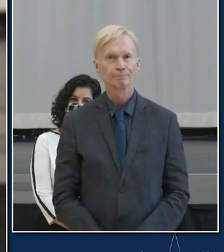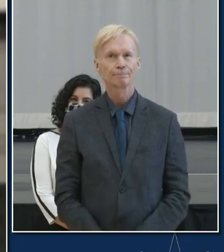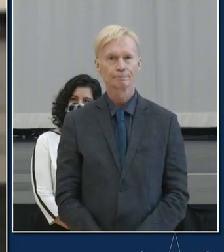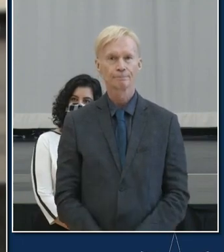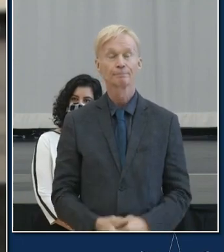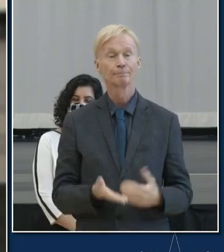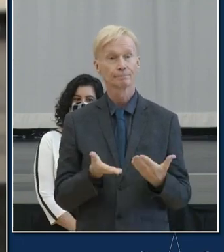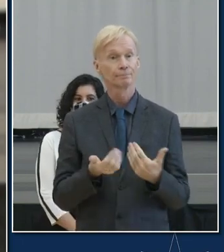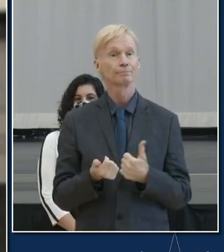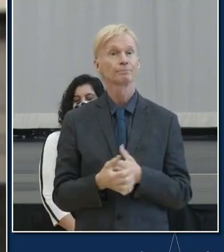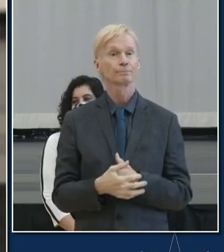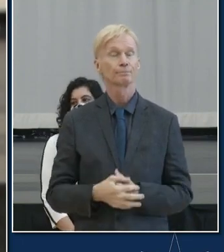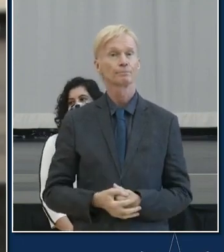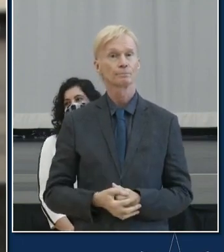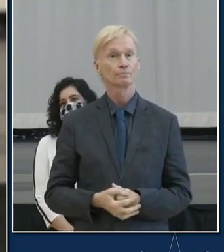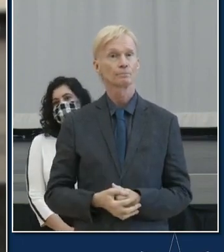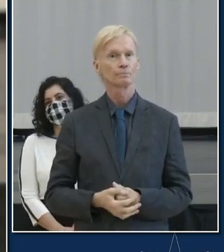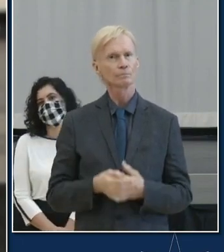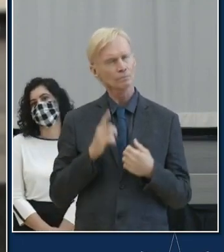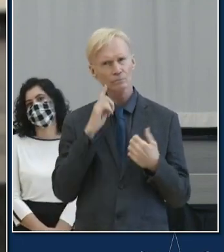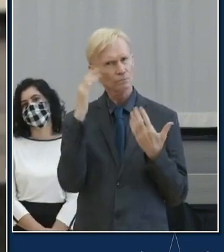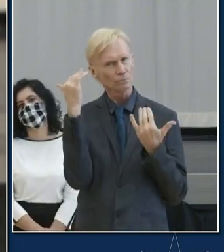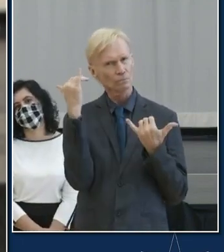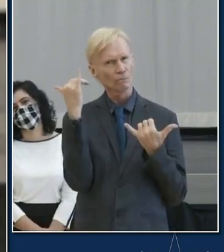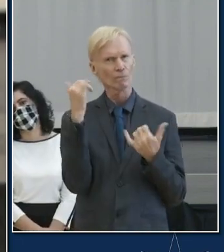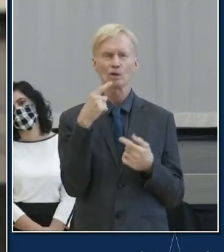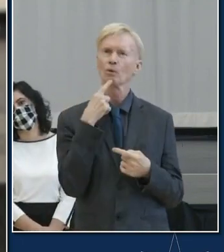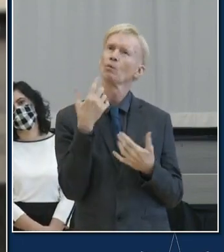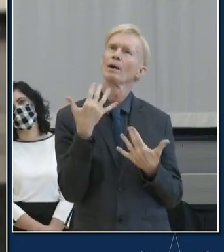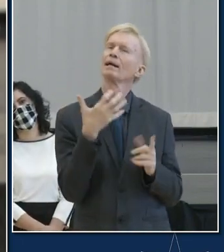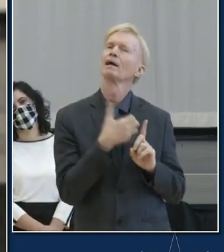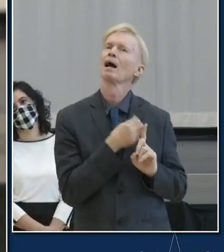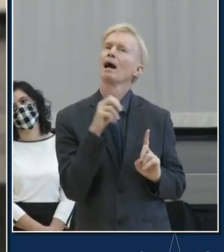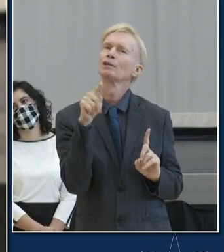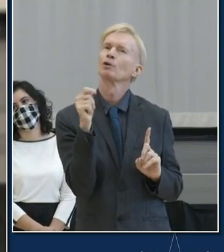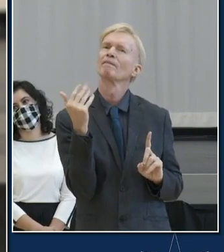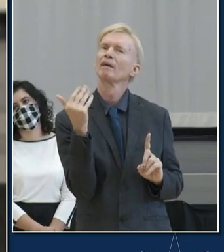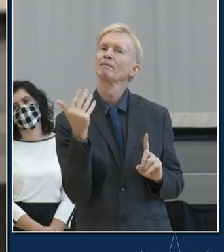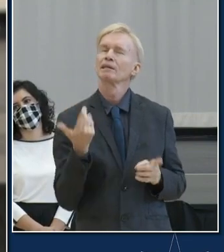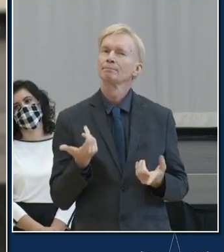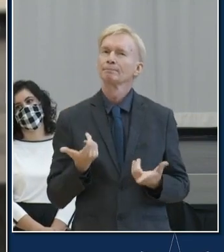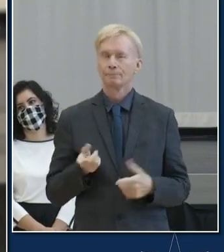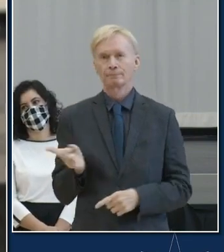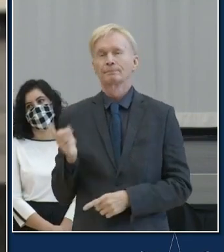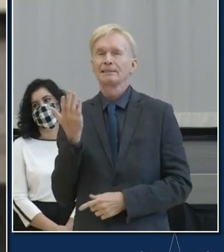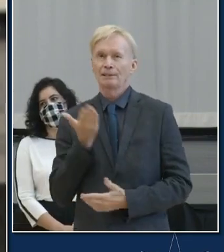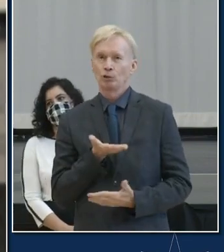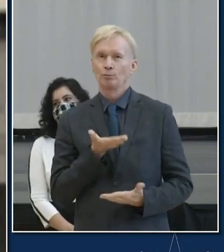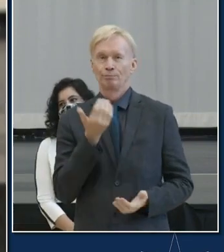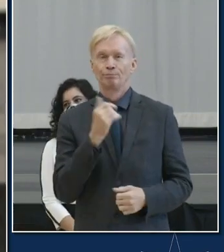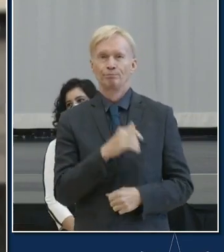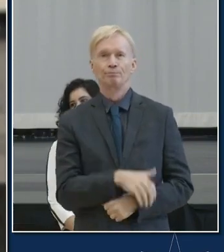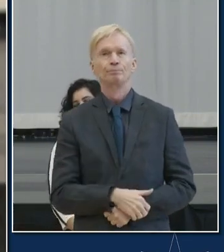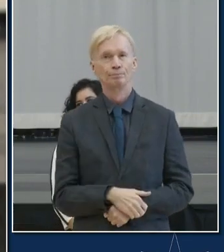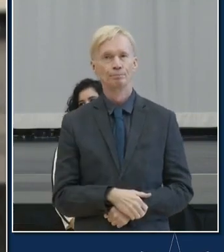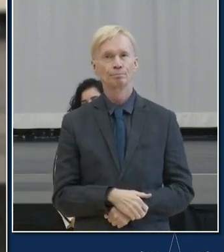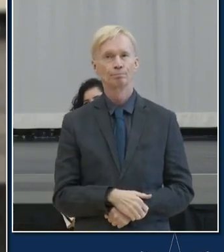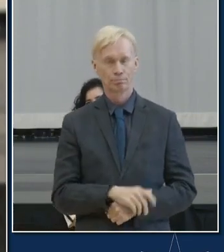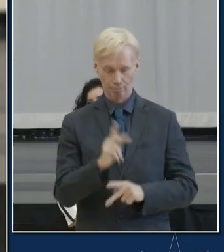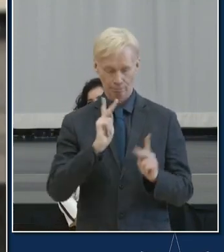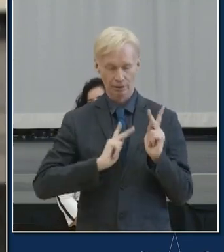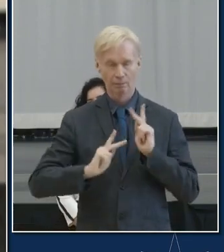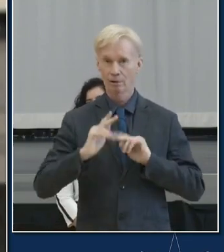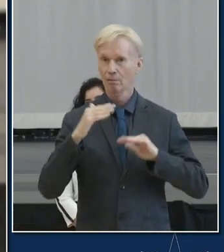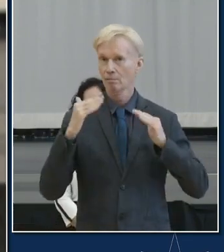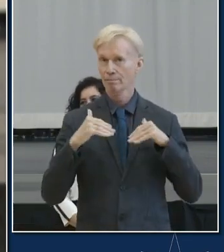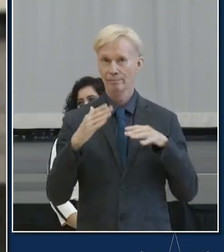Go ahead, Mary Ann. Why wait till October? I'm sorry? Why is the date October 15th? Here's the reason why. Okay. For people who have not